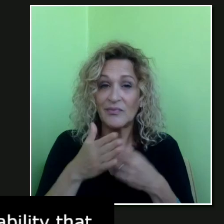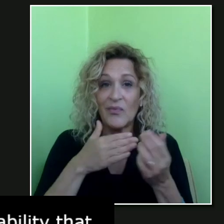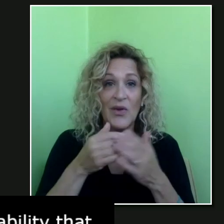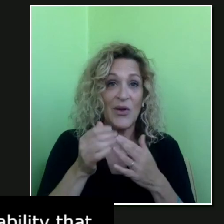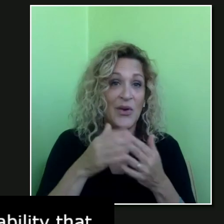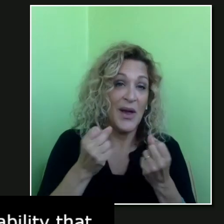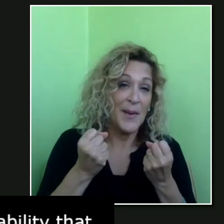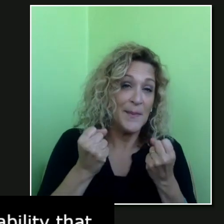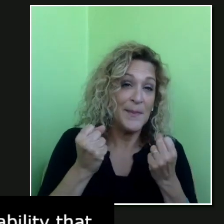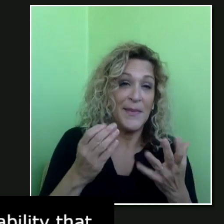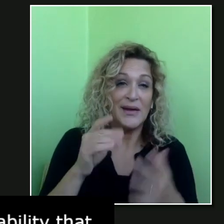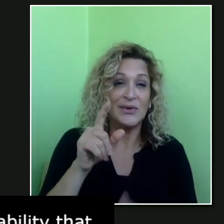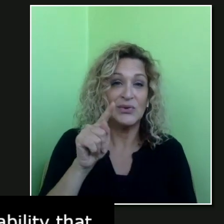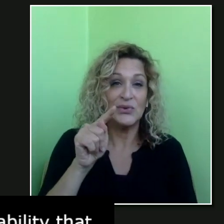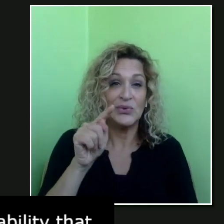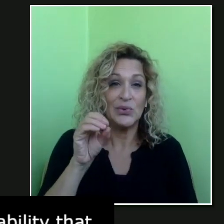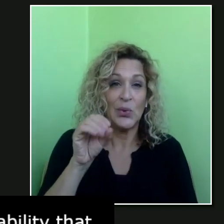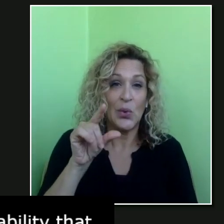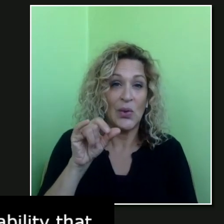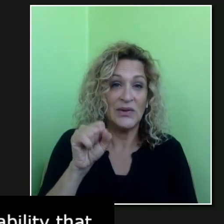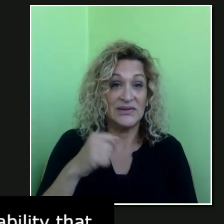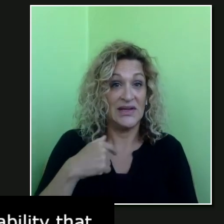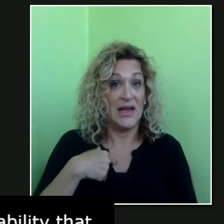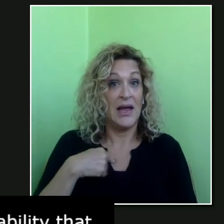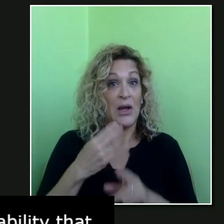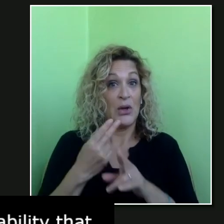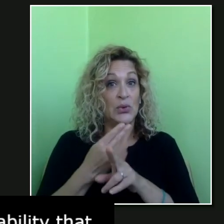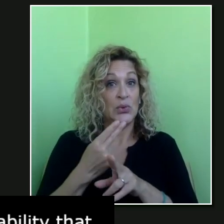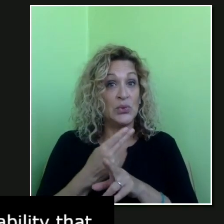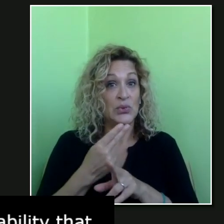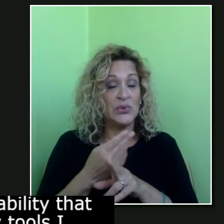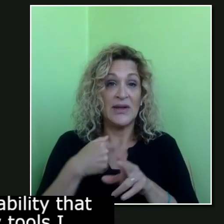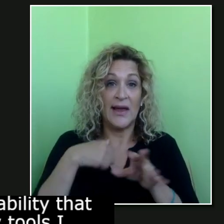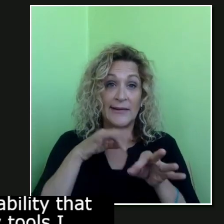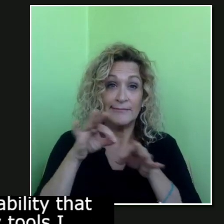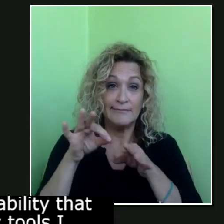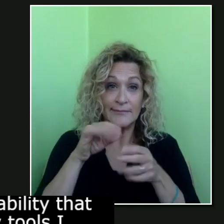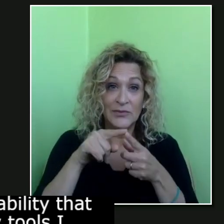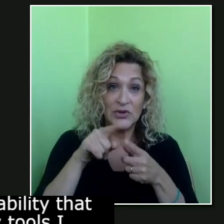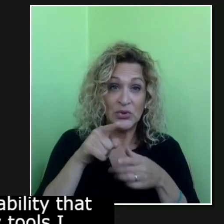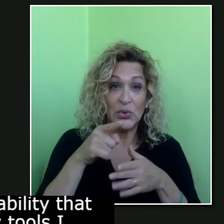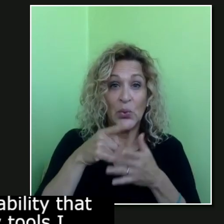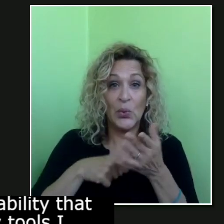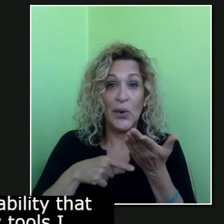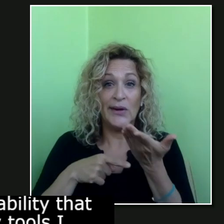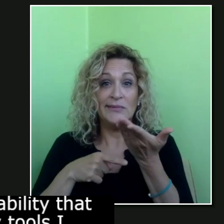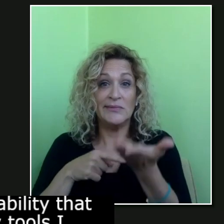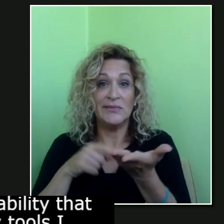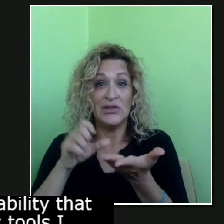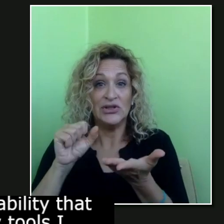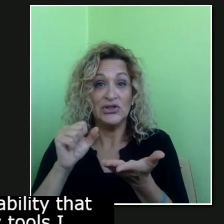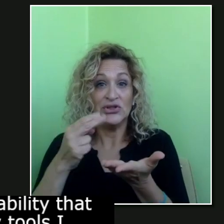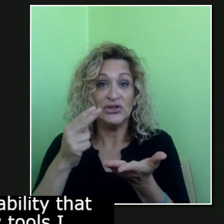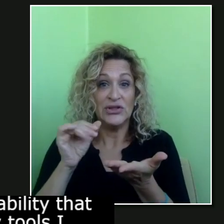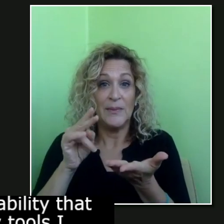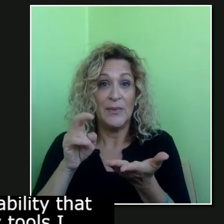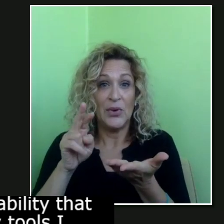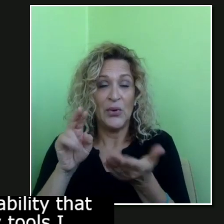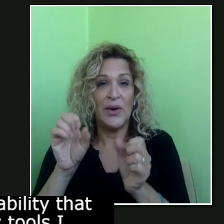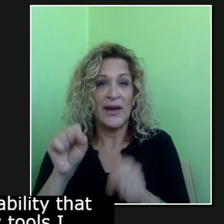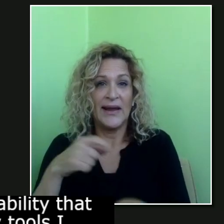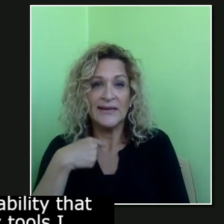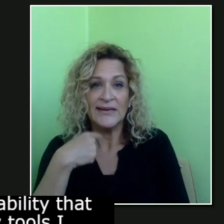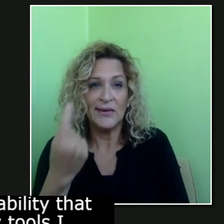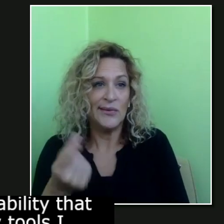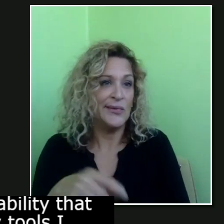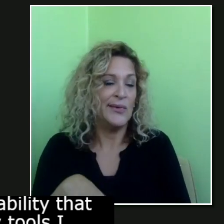tools I use, I can't tell you what Shabir can tell you. I can't tell you what somebody who is employed